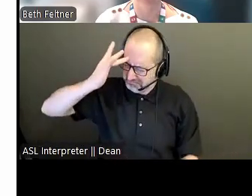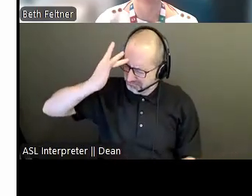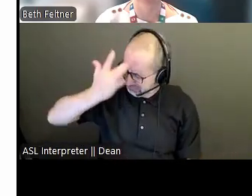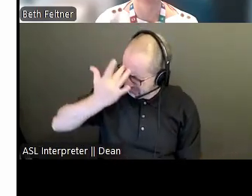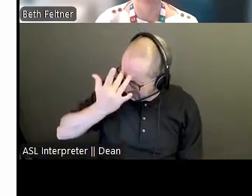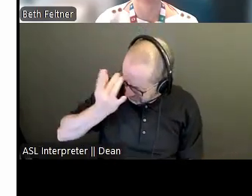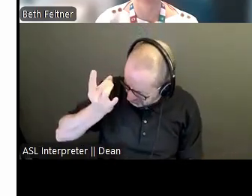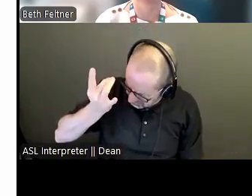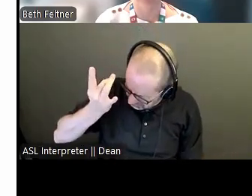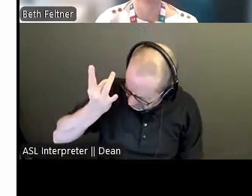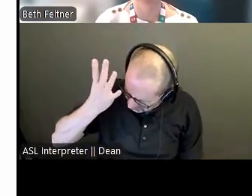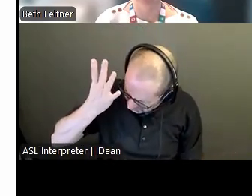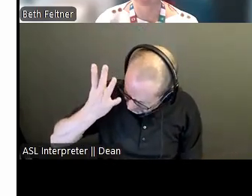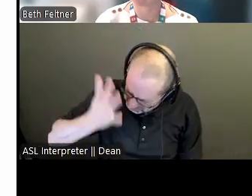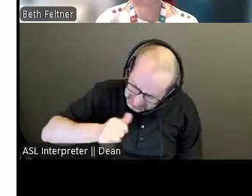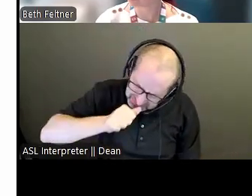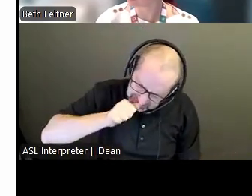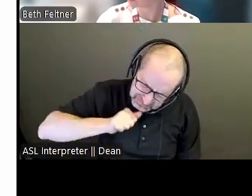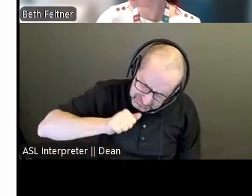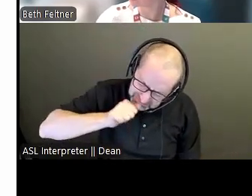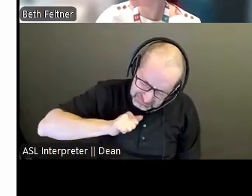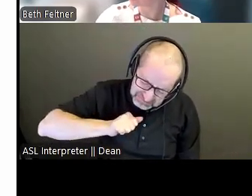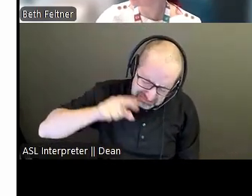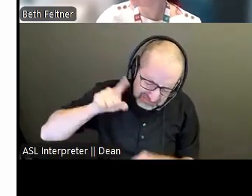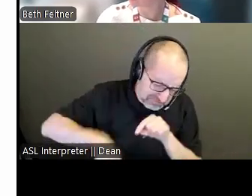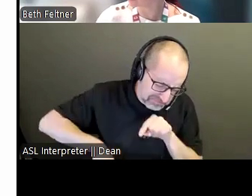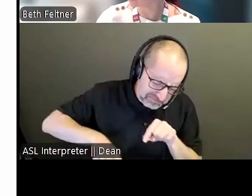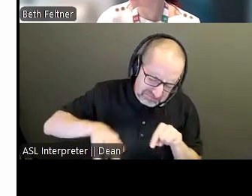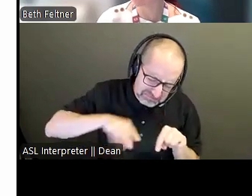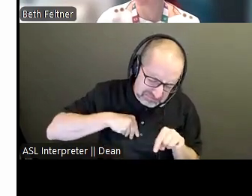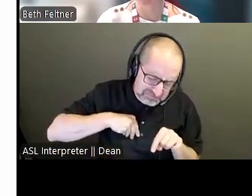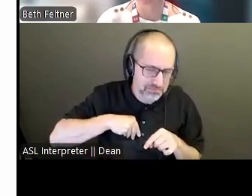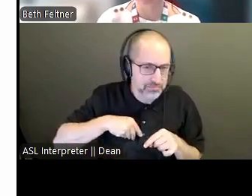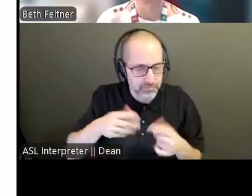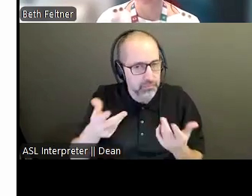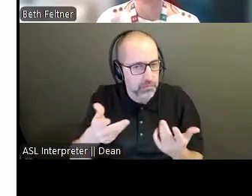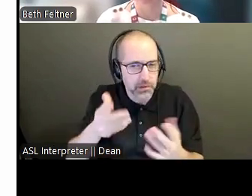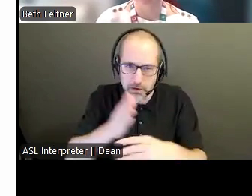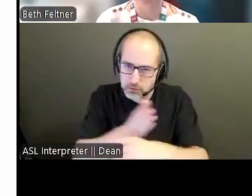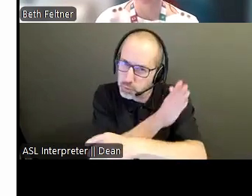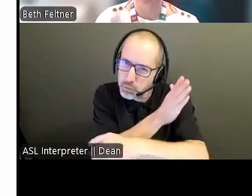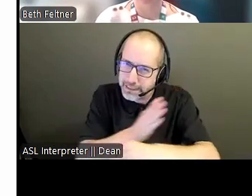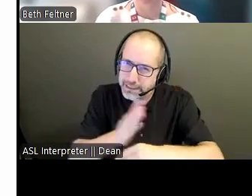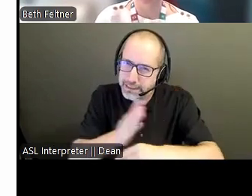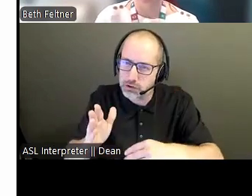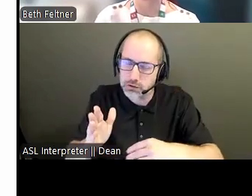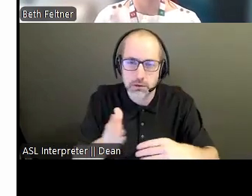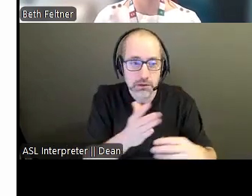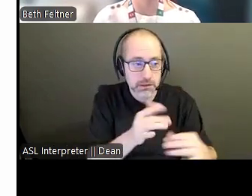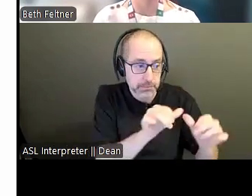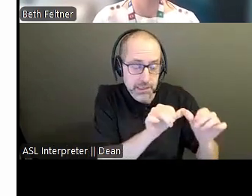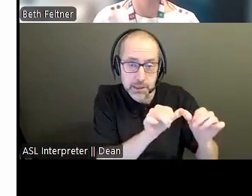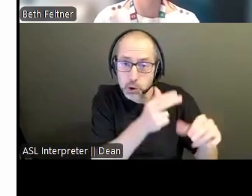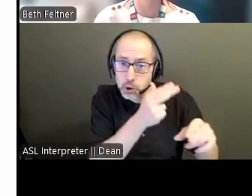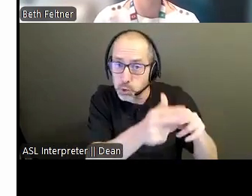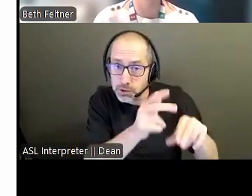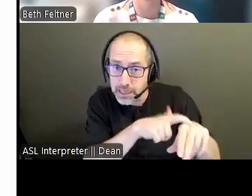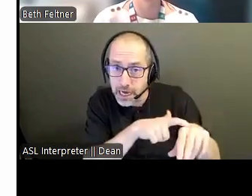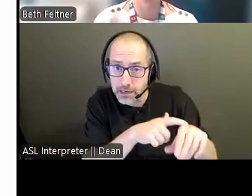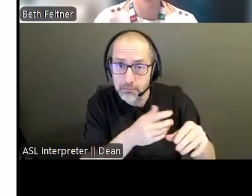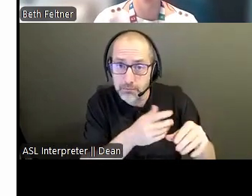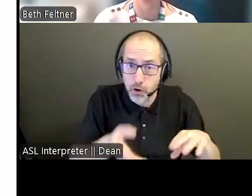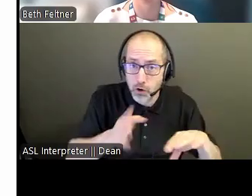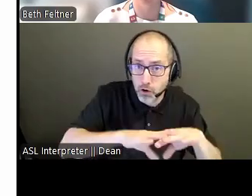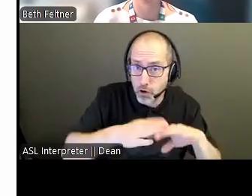people. It can be temporary, persistent. It can vary in intensity, and